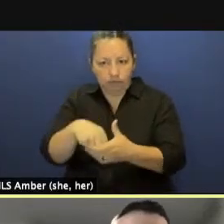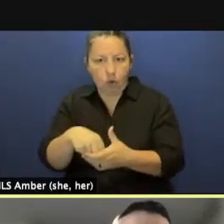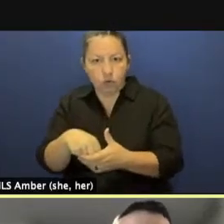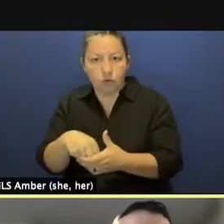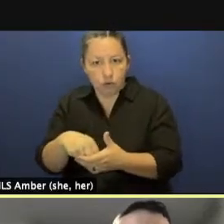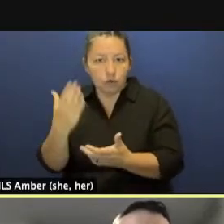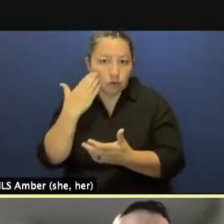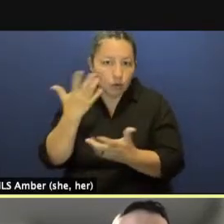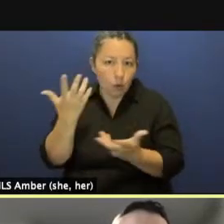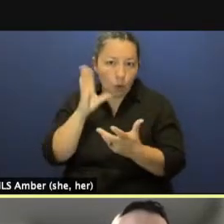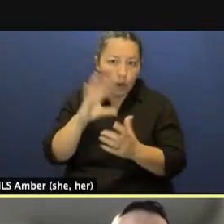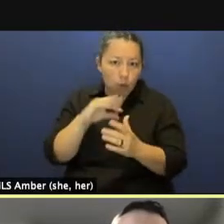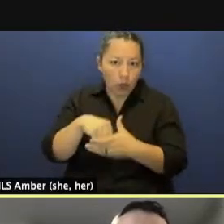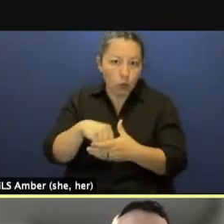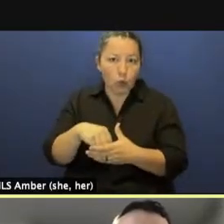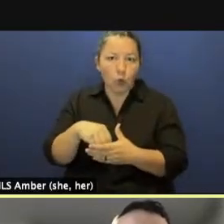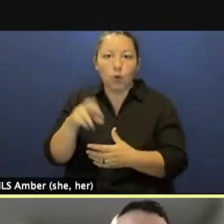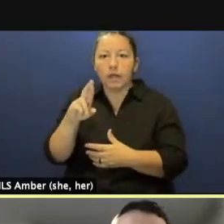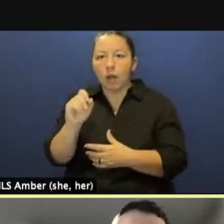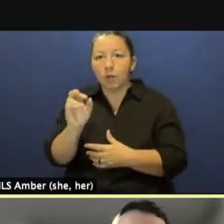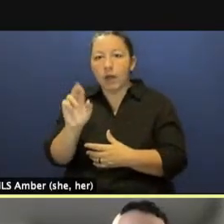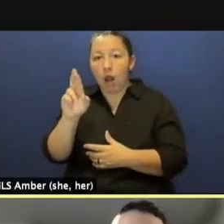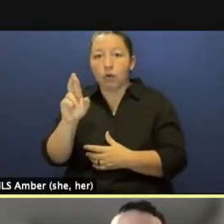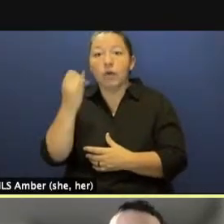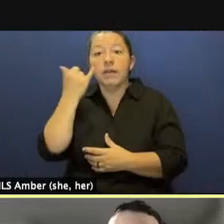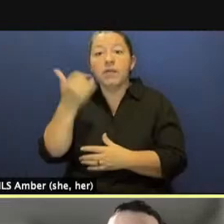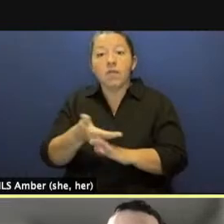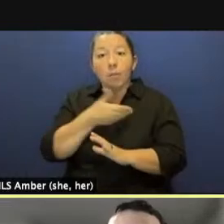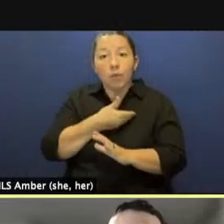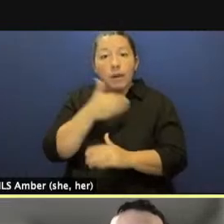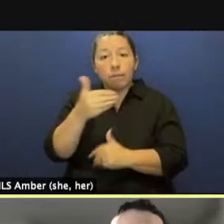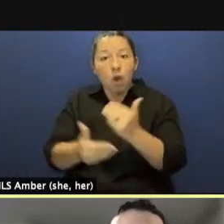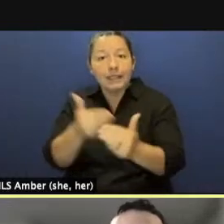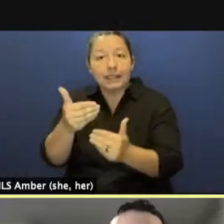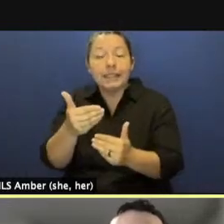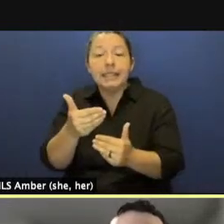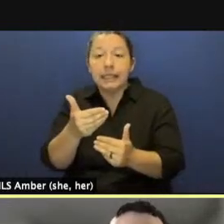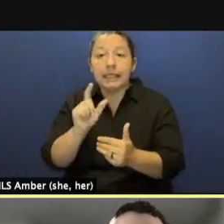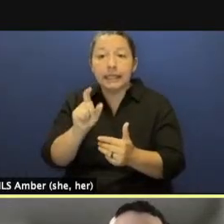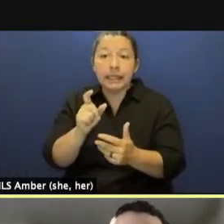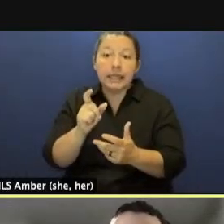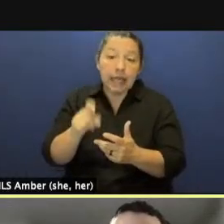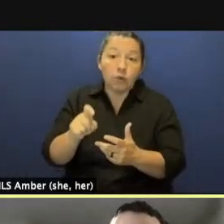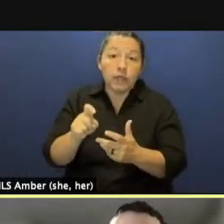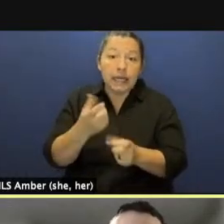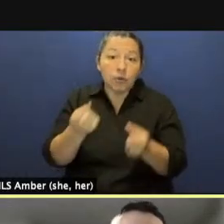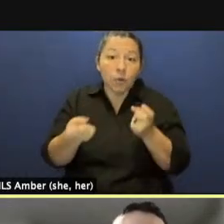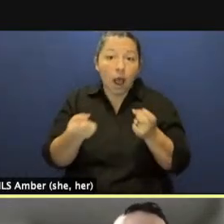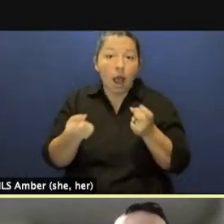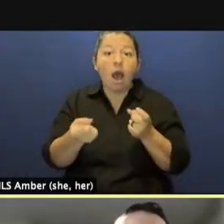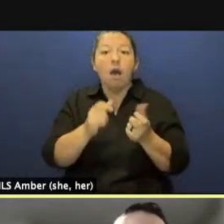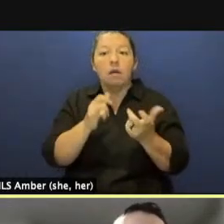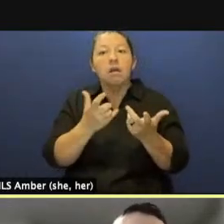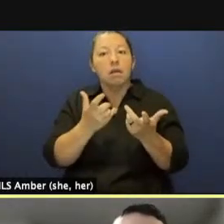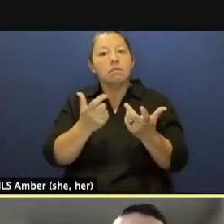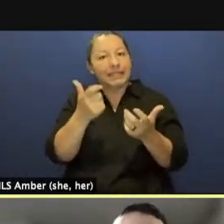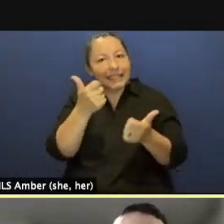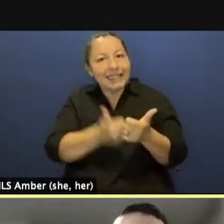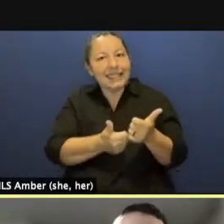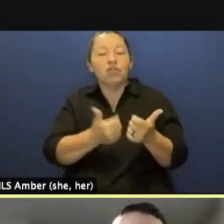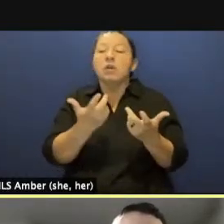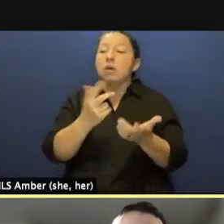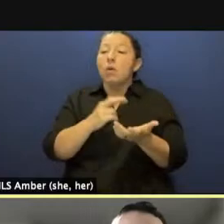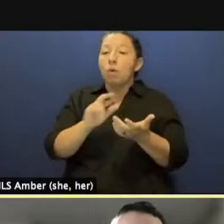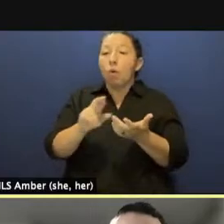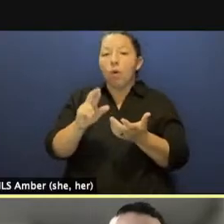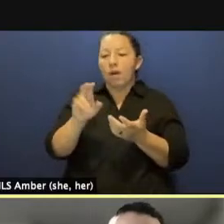a reactor. If we have pre-processing step, basically we need to follow what the concentration of oxygen at every step, or what are the minerals